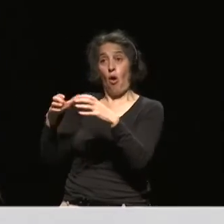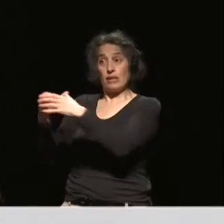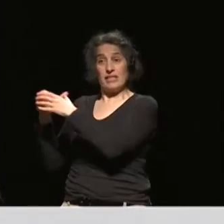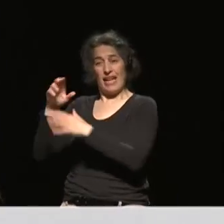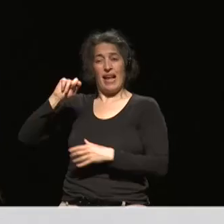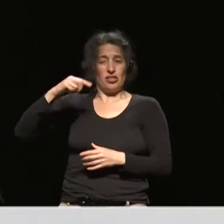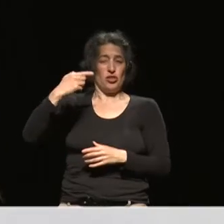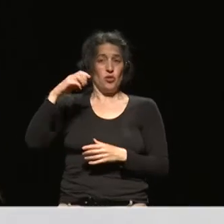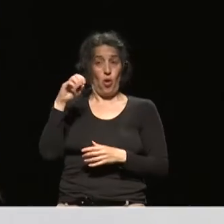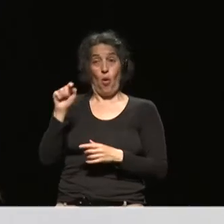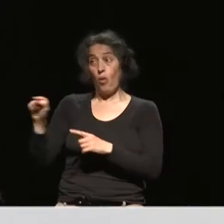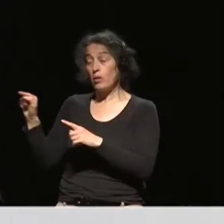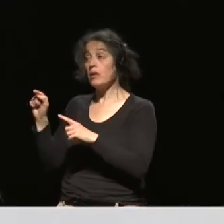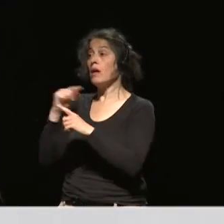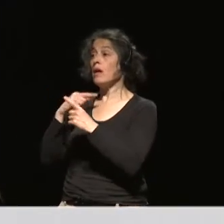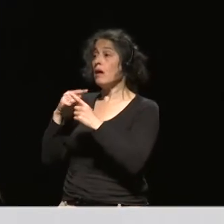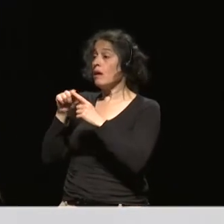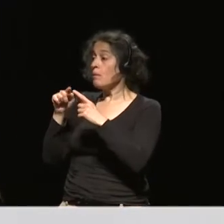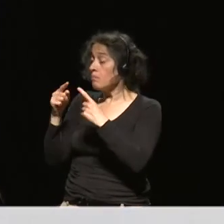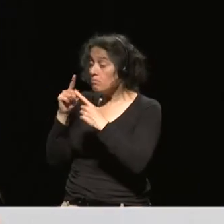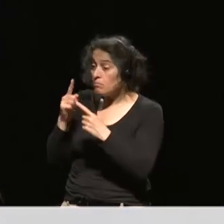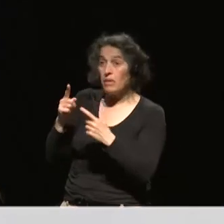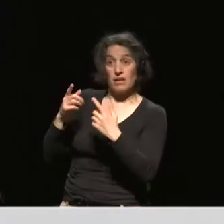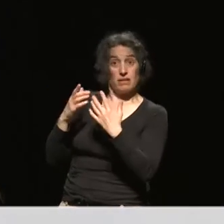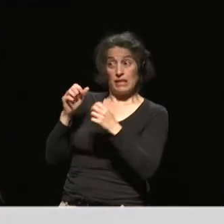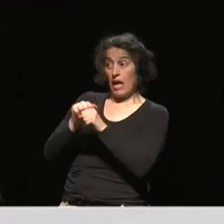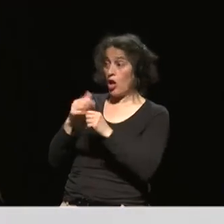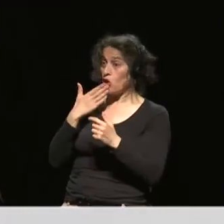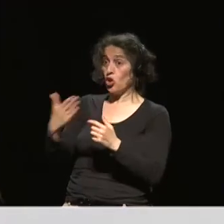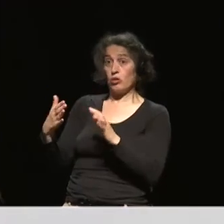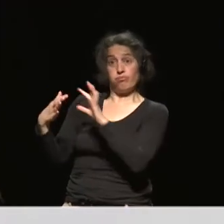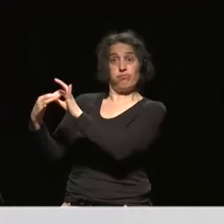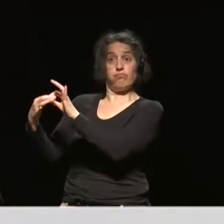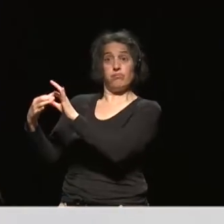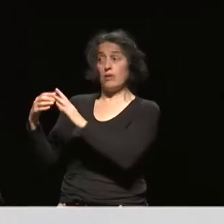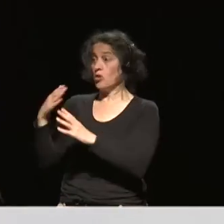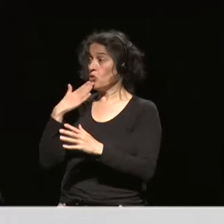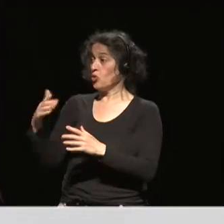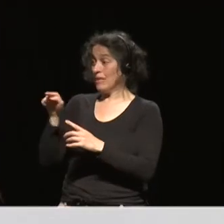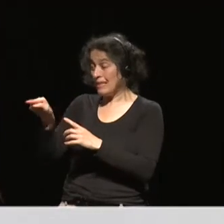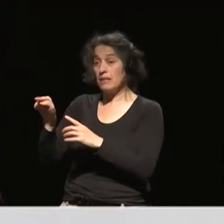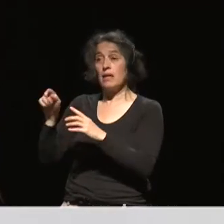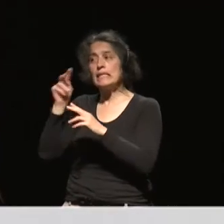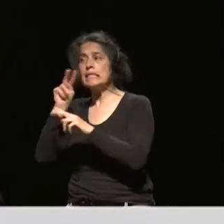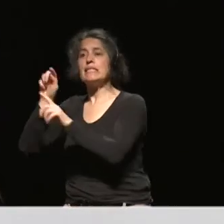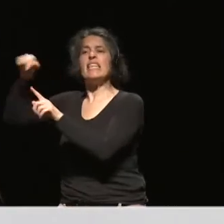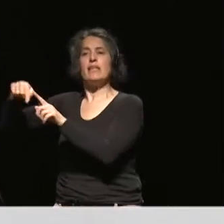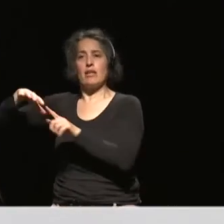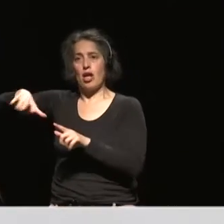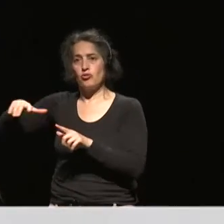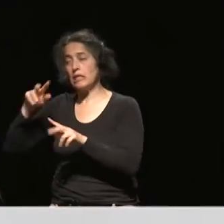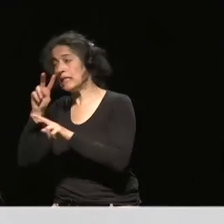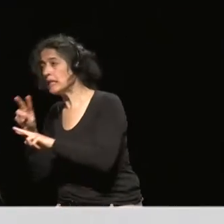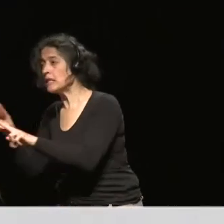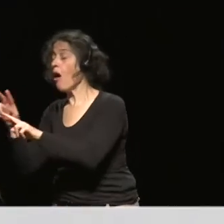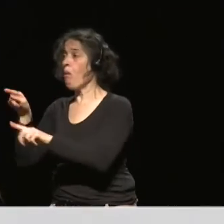grant legal, safe and reliable channels for whistleblowers, for example, to denounce